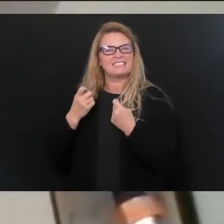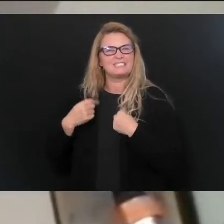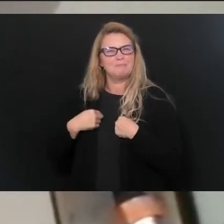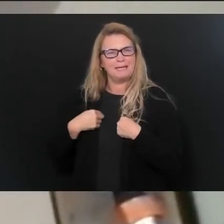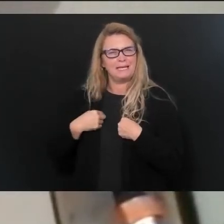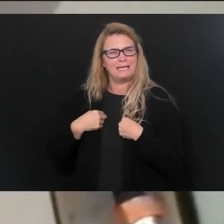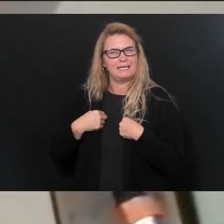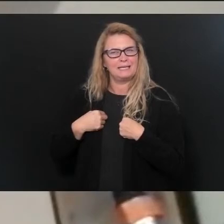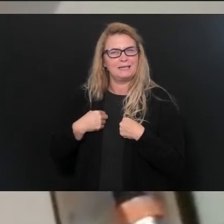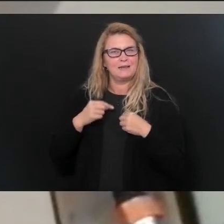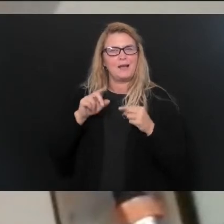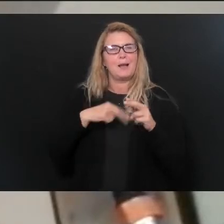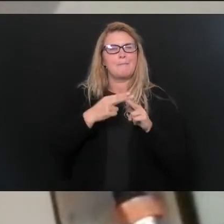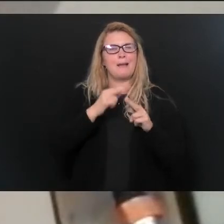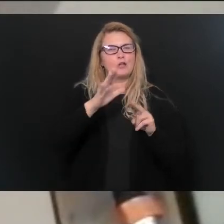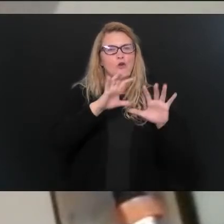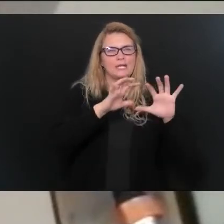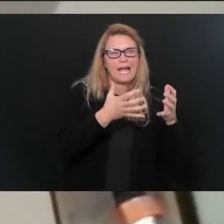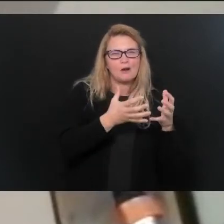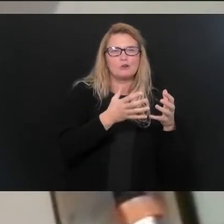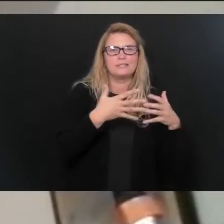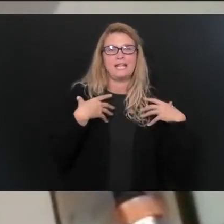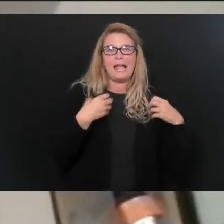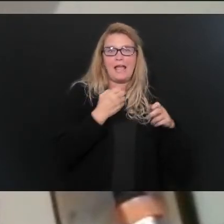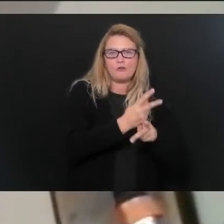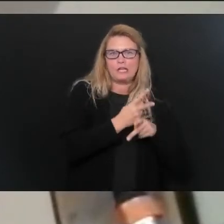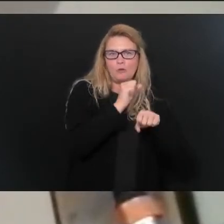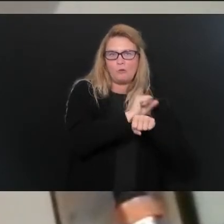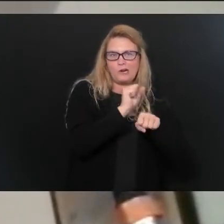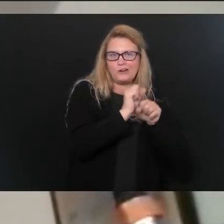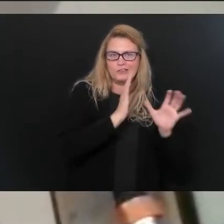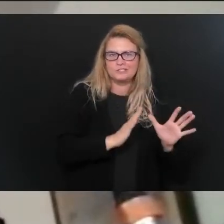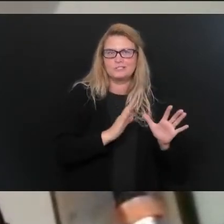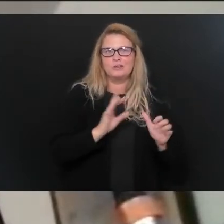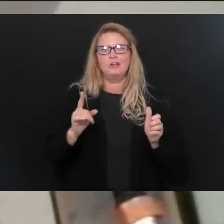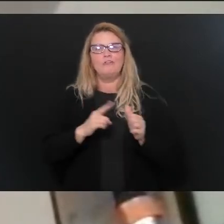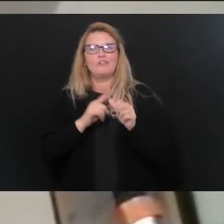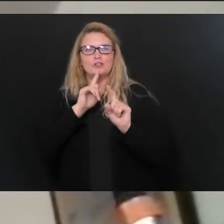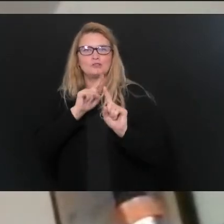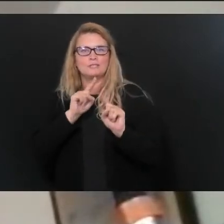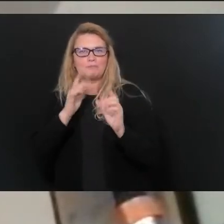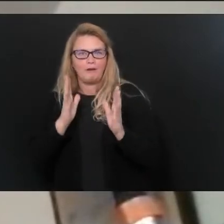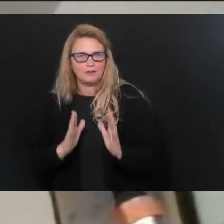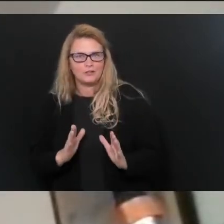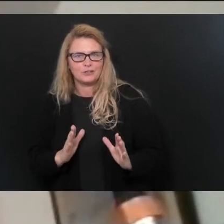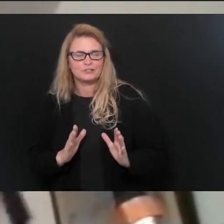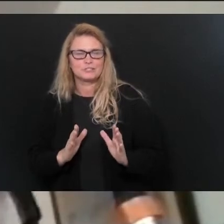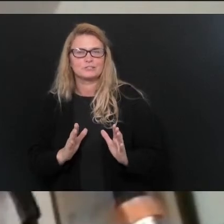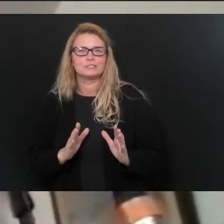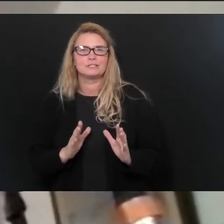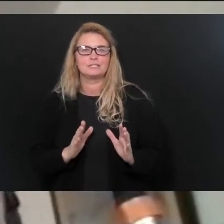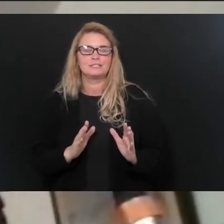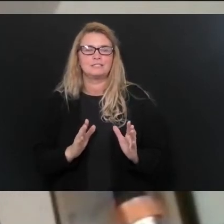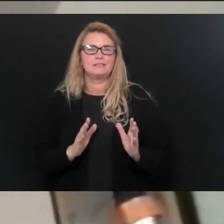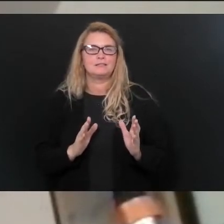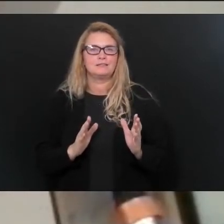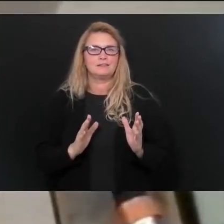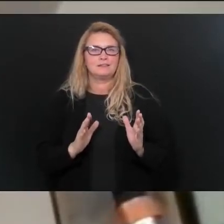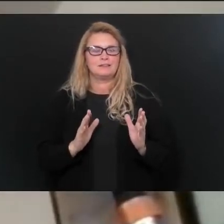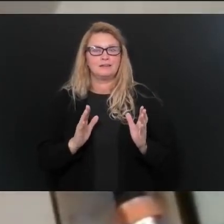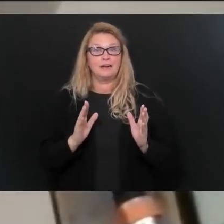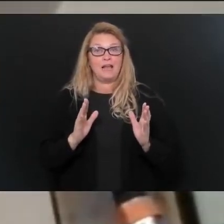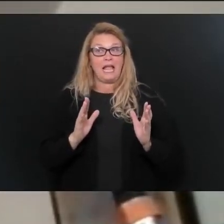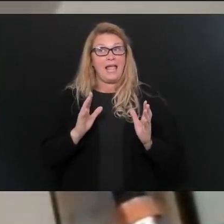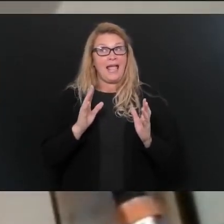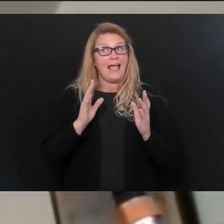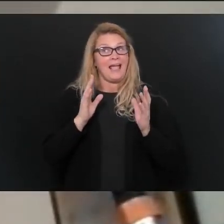these categories where you're talking about healthcare workers, where you're talking about first responders. And it says this